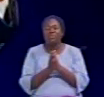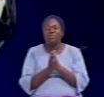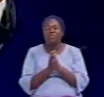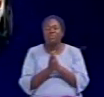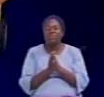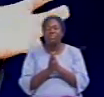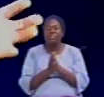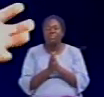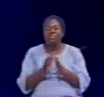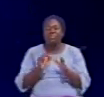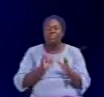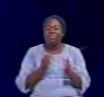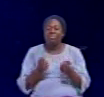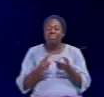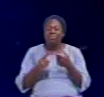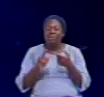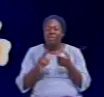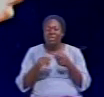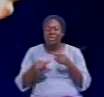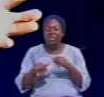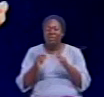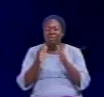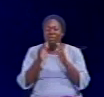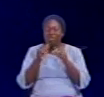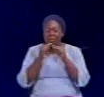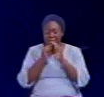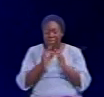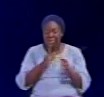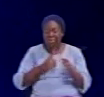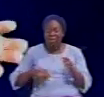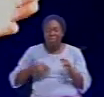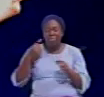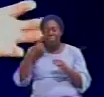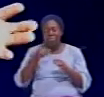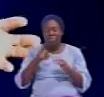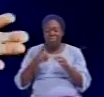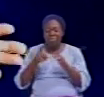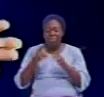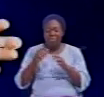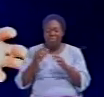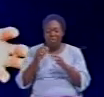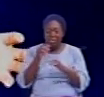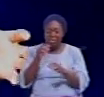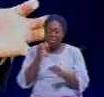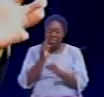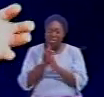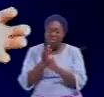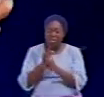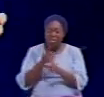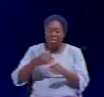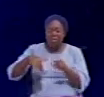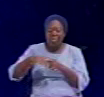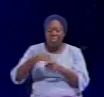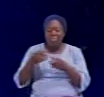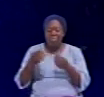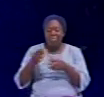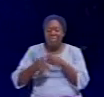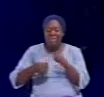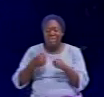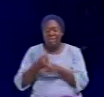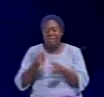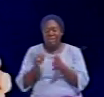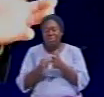just want us to still bless God for his faithfulness. Over these couple of years that we've been having the